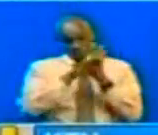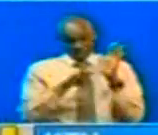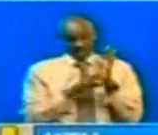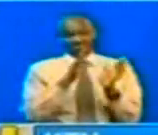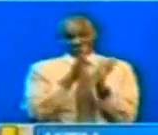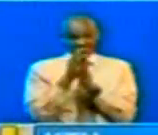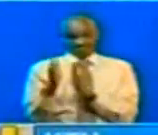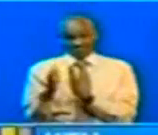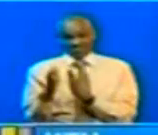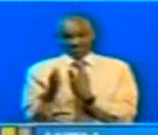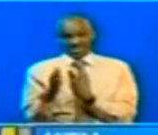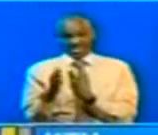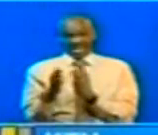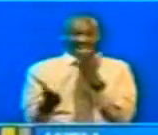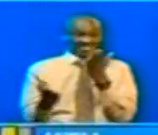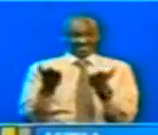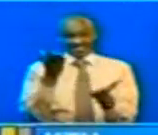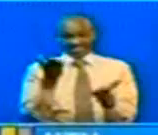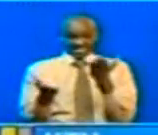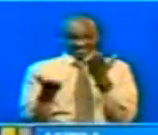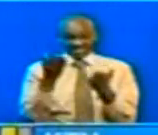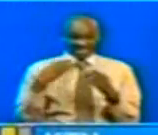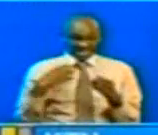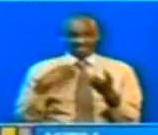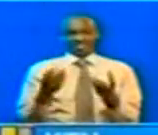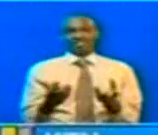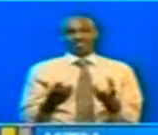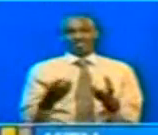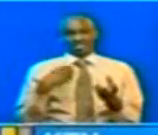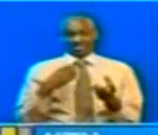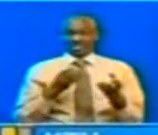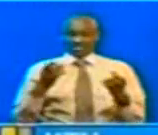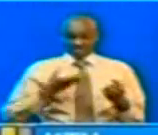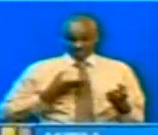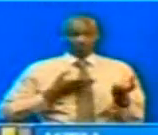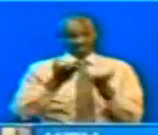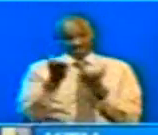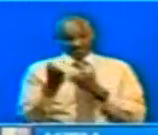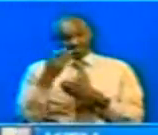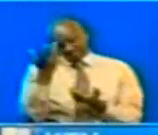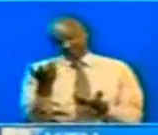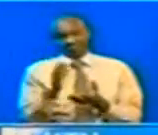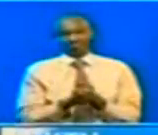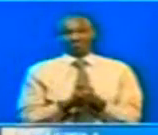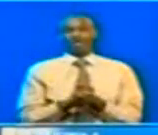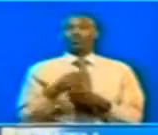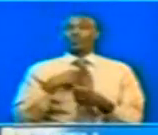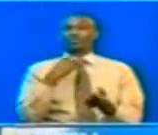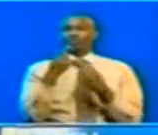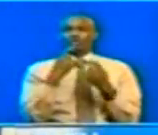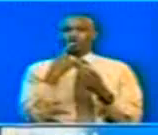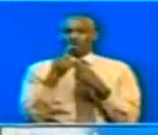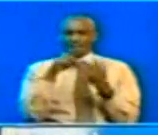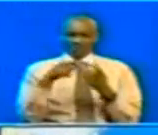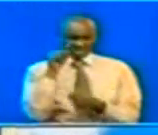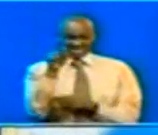rather assessing and the rationalization program within the civil service. Let's talk about the